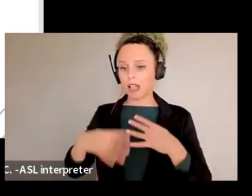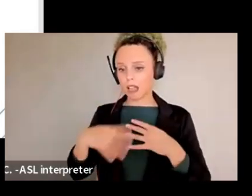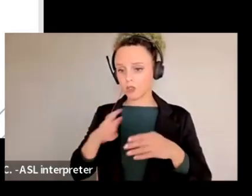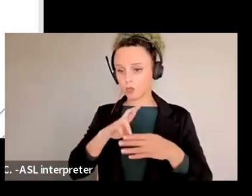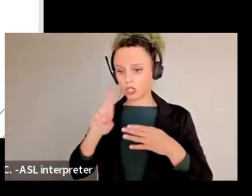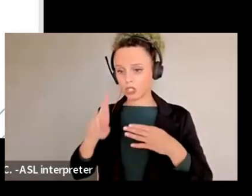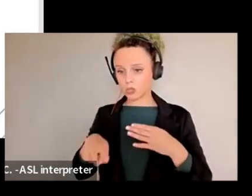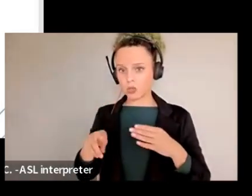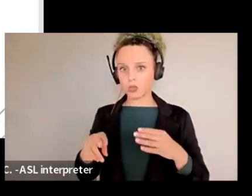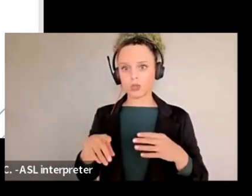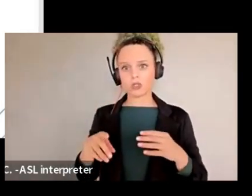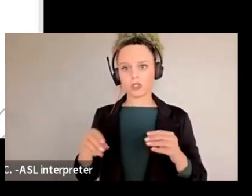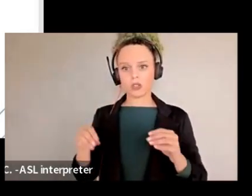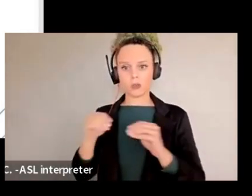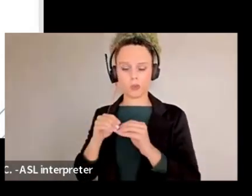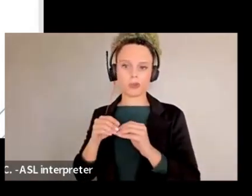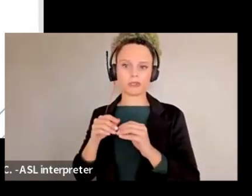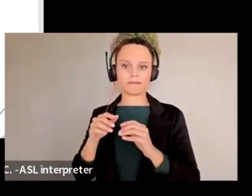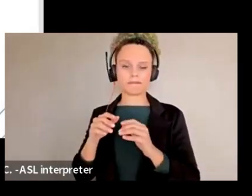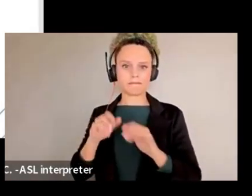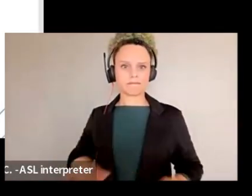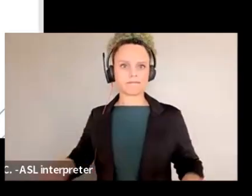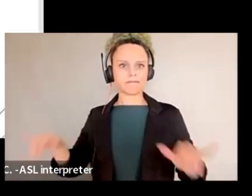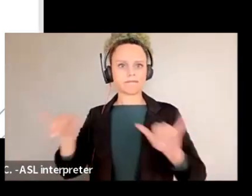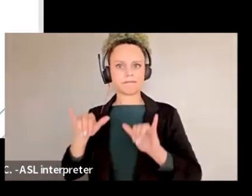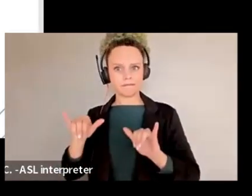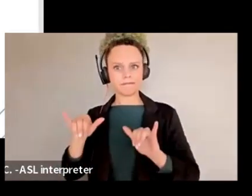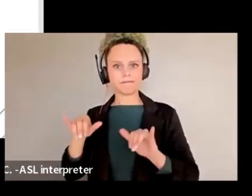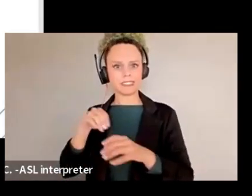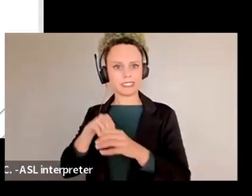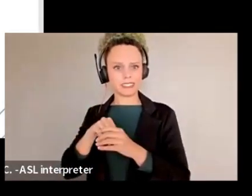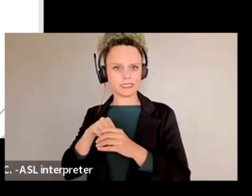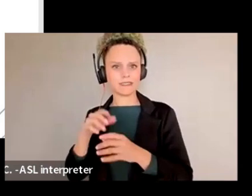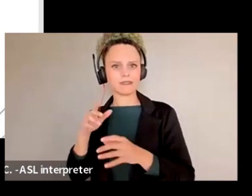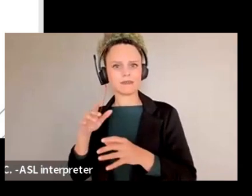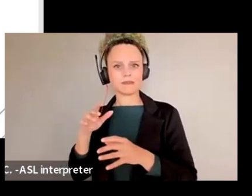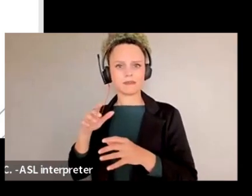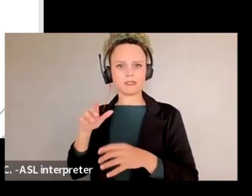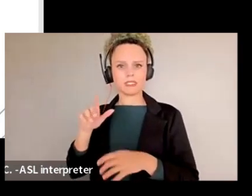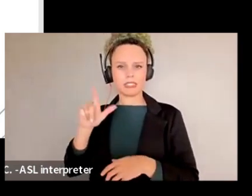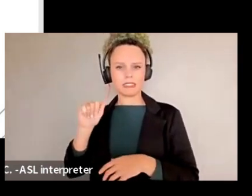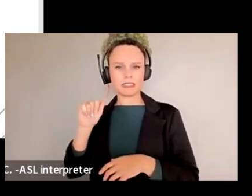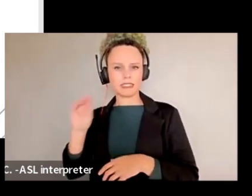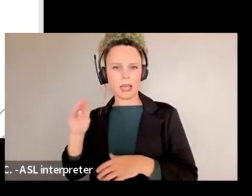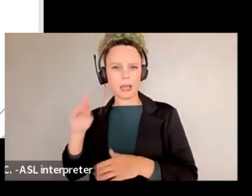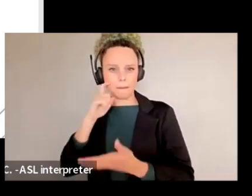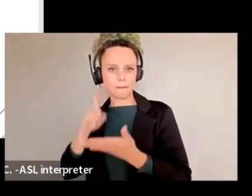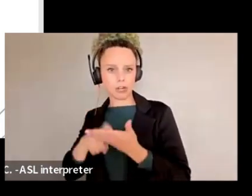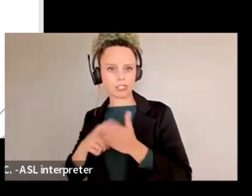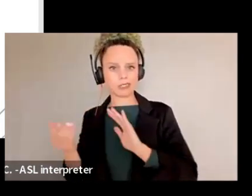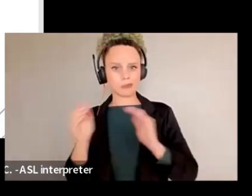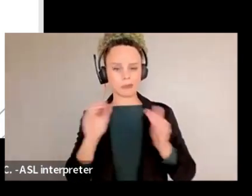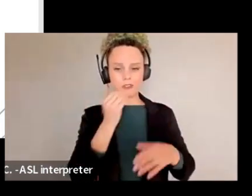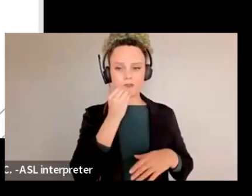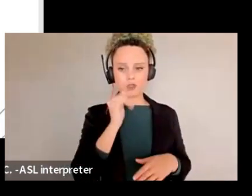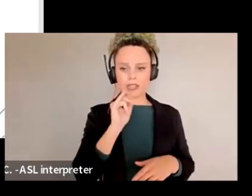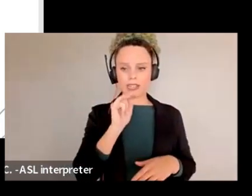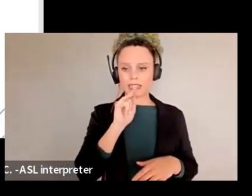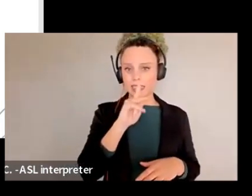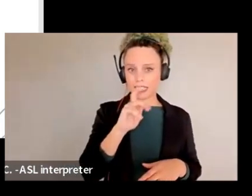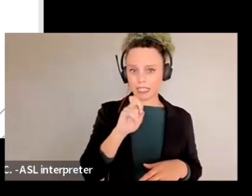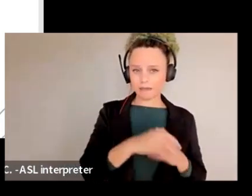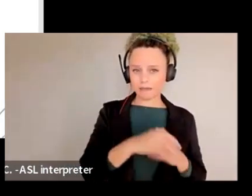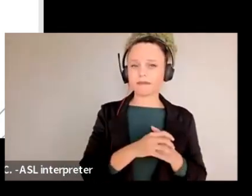blood results, are even more important in the disabled population than food intake. So a